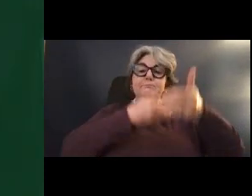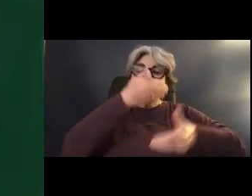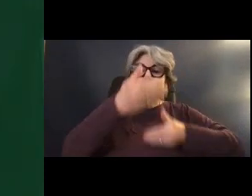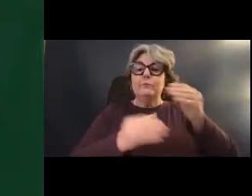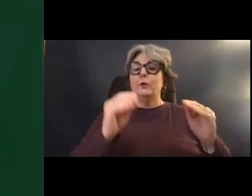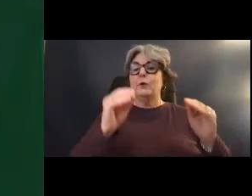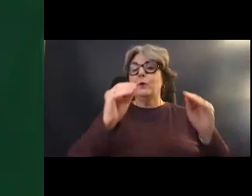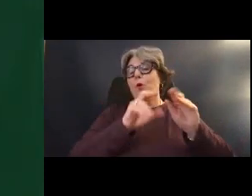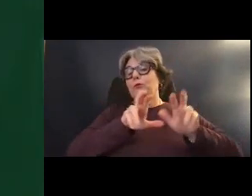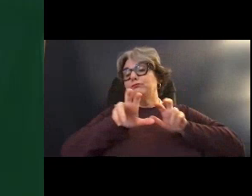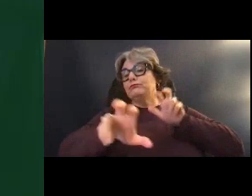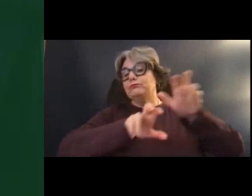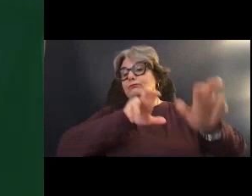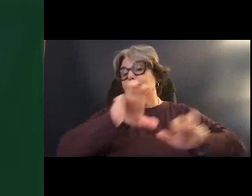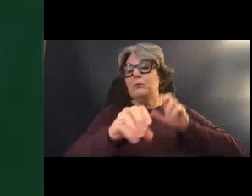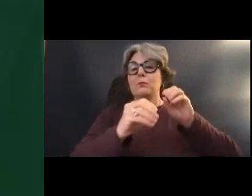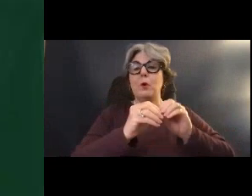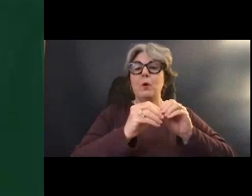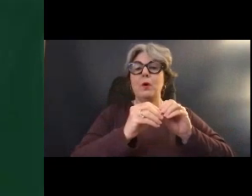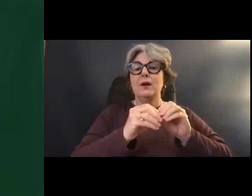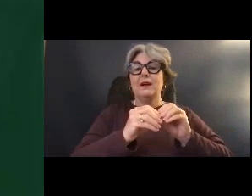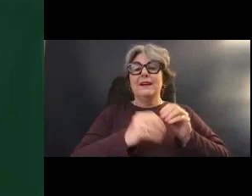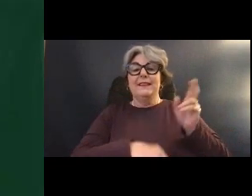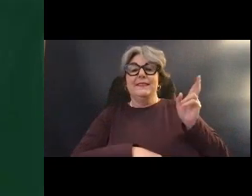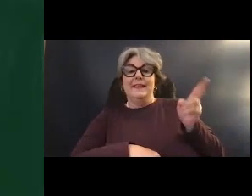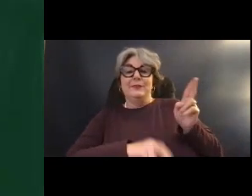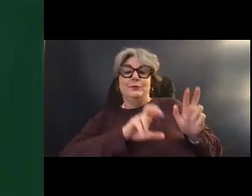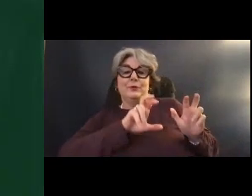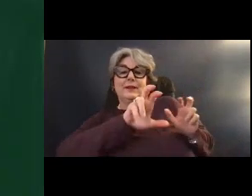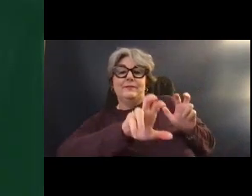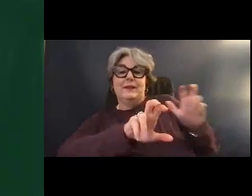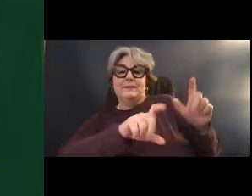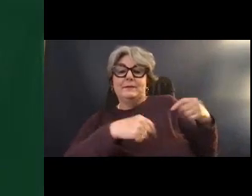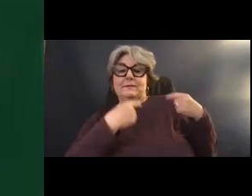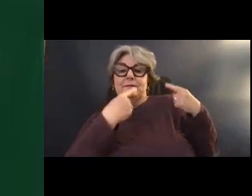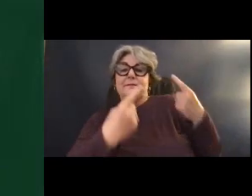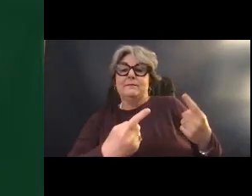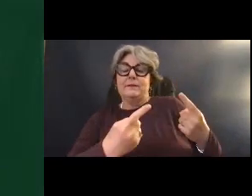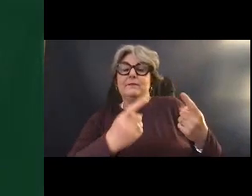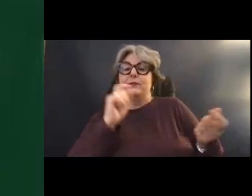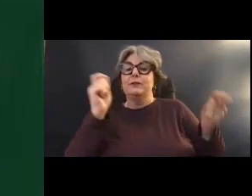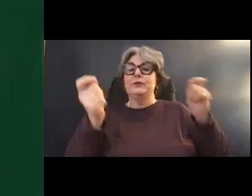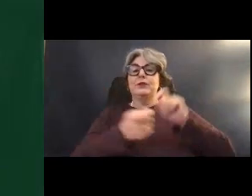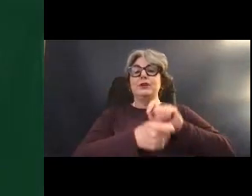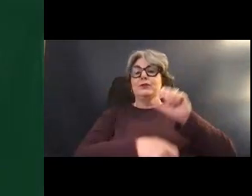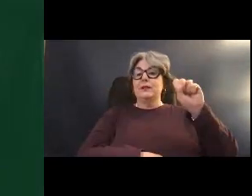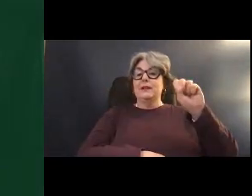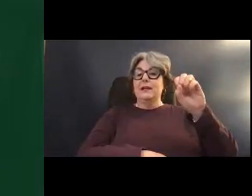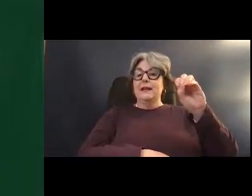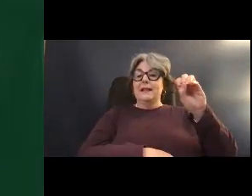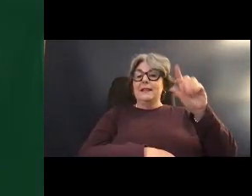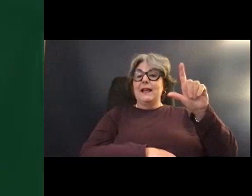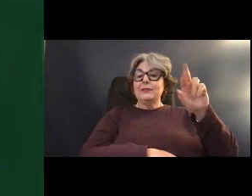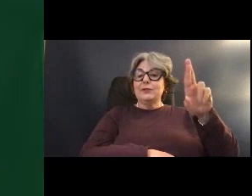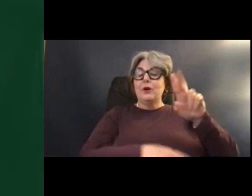increased investment, which is nowhere near the historic investment we have seen for the energy transition, such as solar and wind